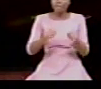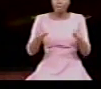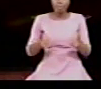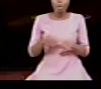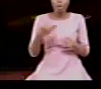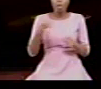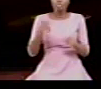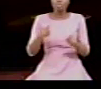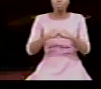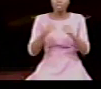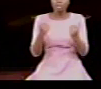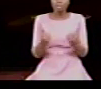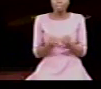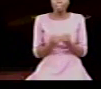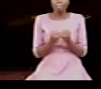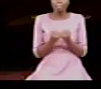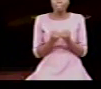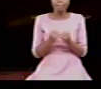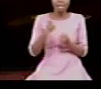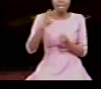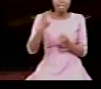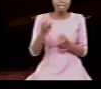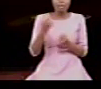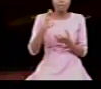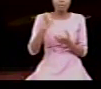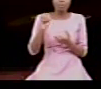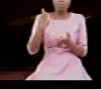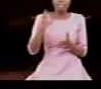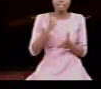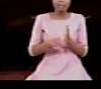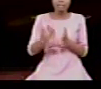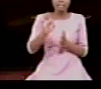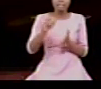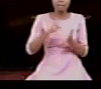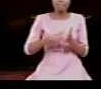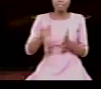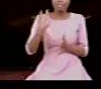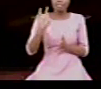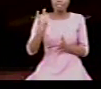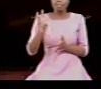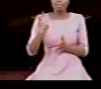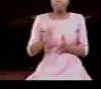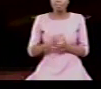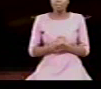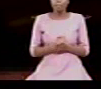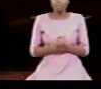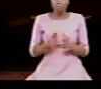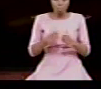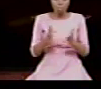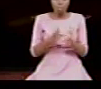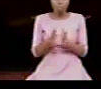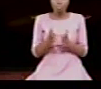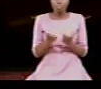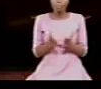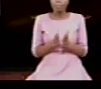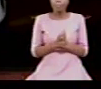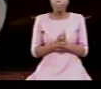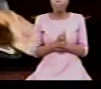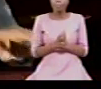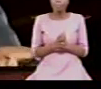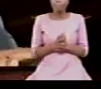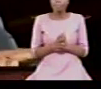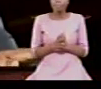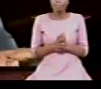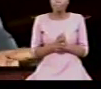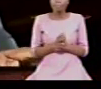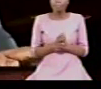read from verse 6. Turn your Bible with me. 2